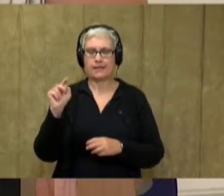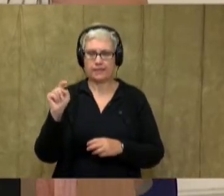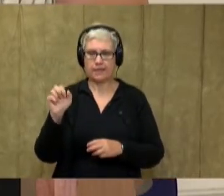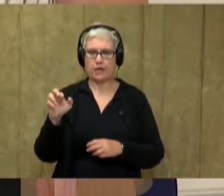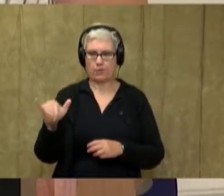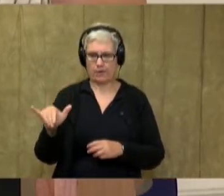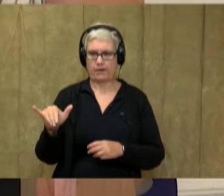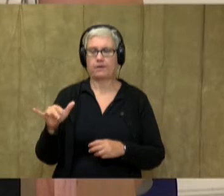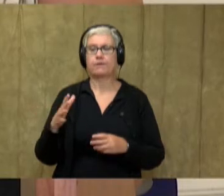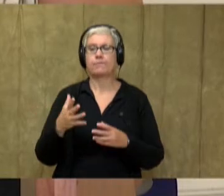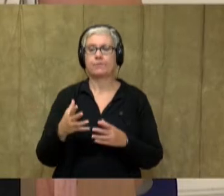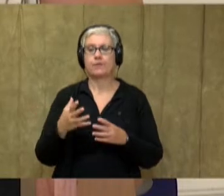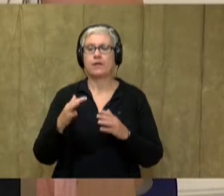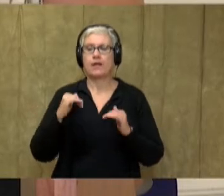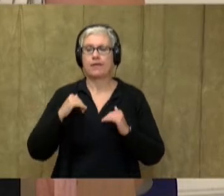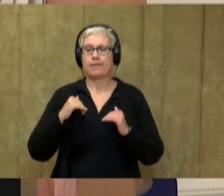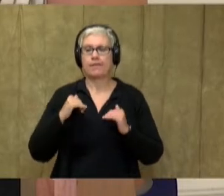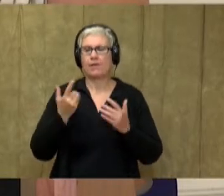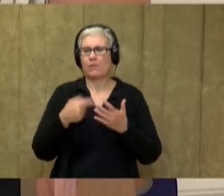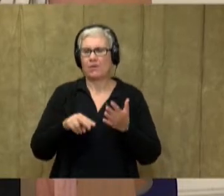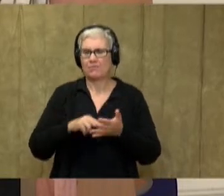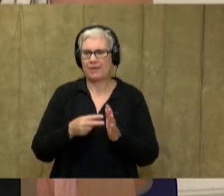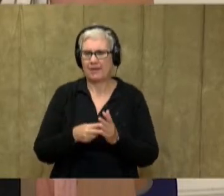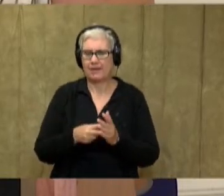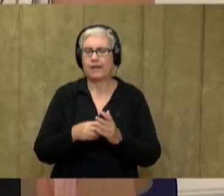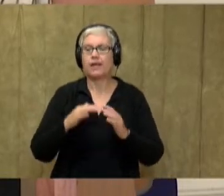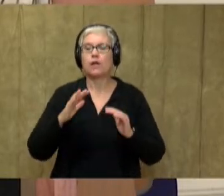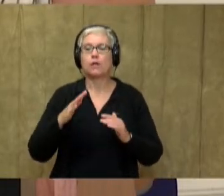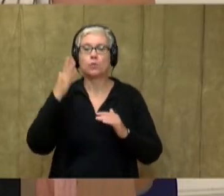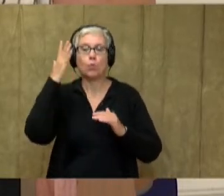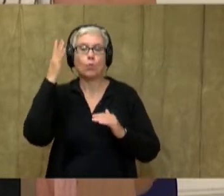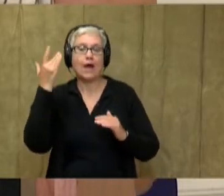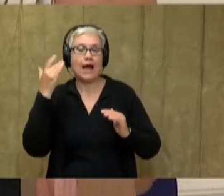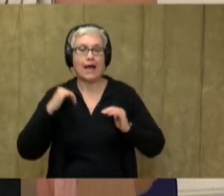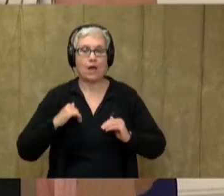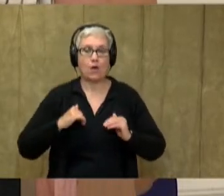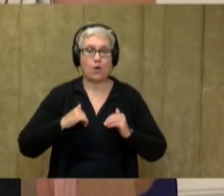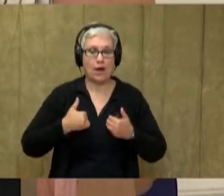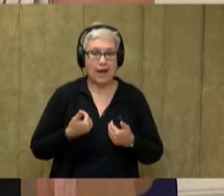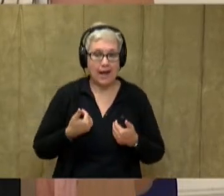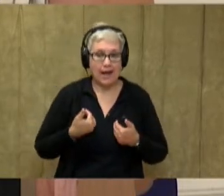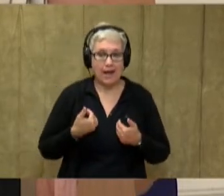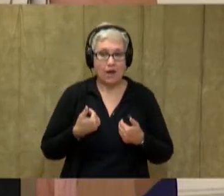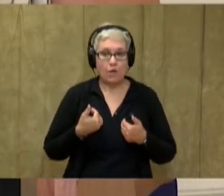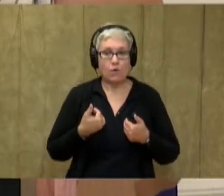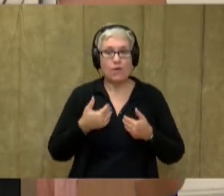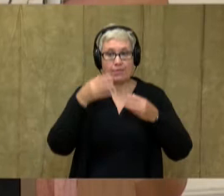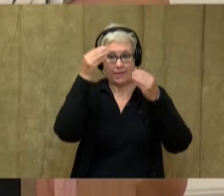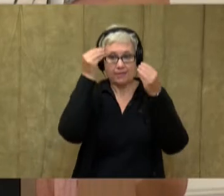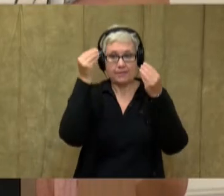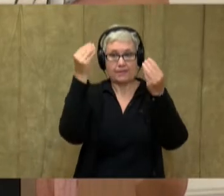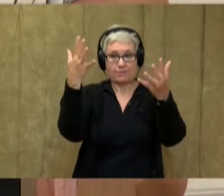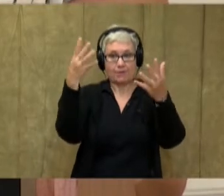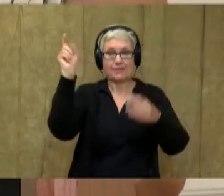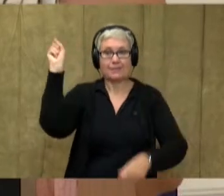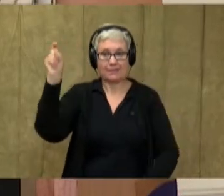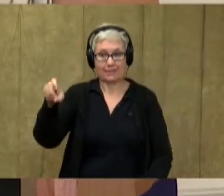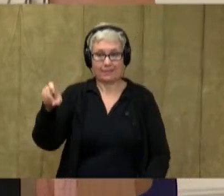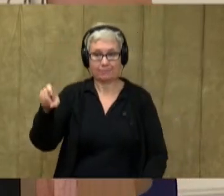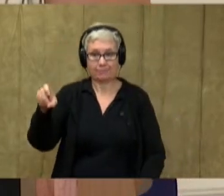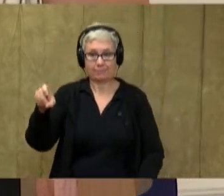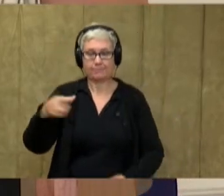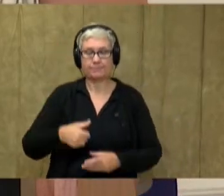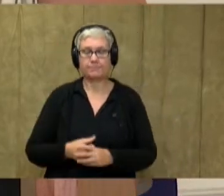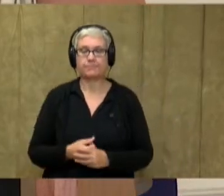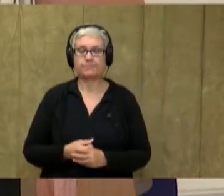showing why or how that particular evidence that you have given with the concrete detail is necessary. Now, this